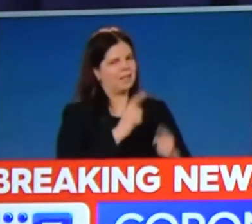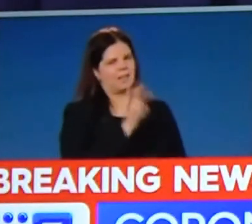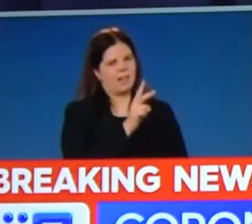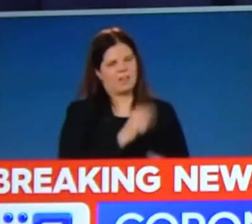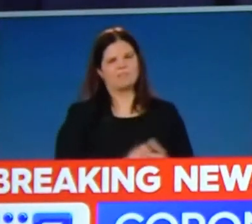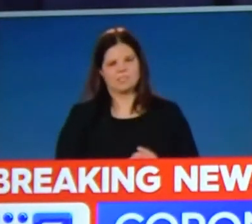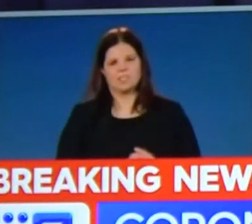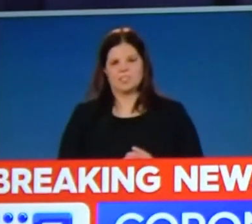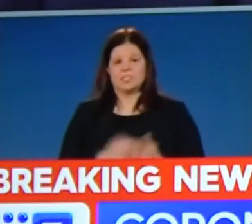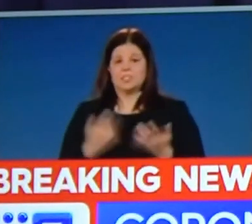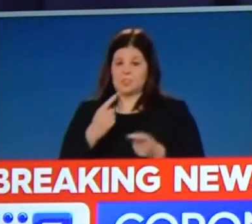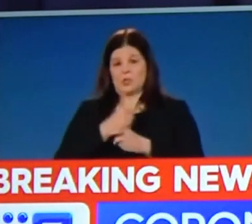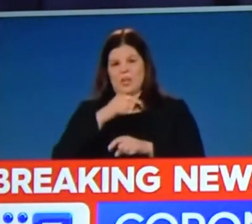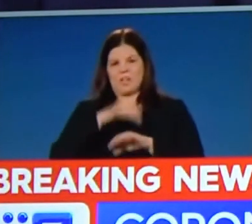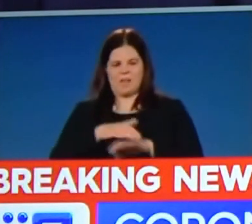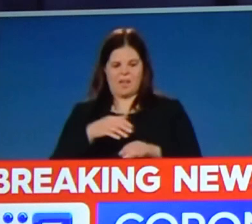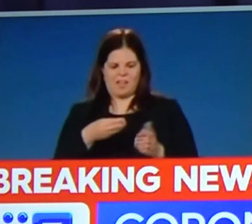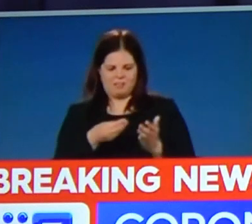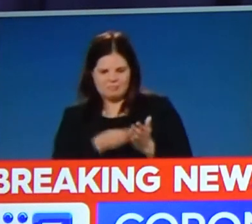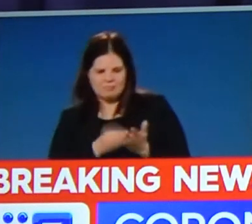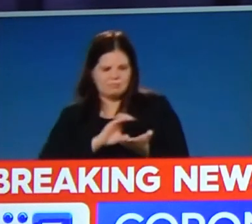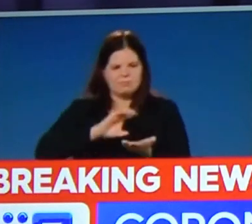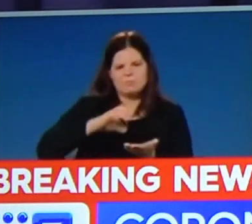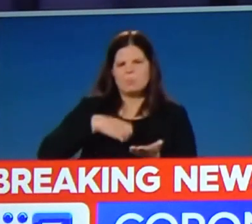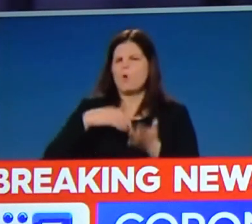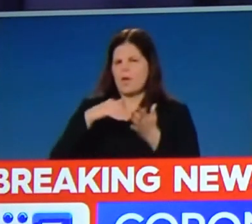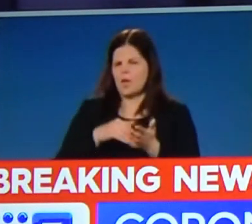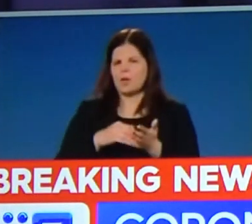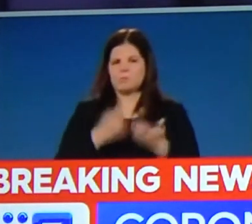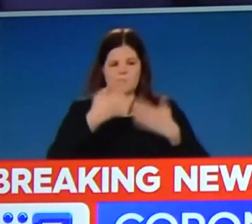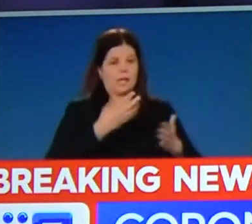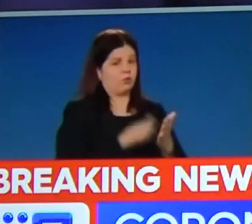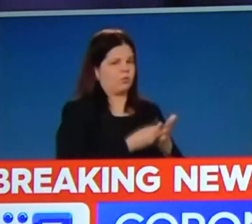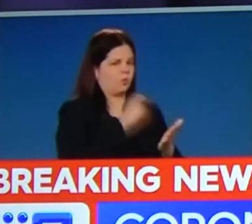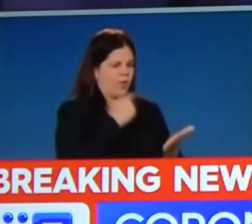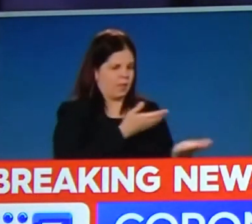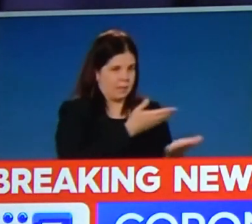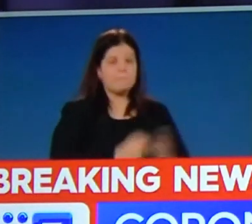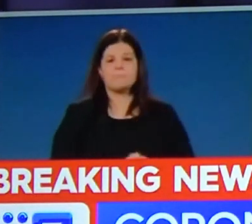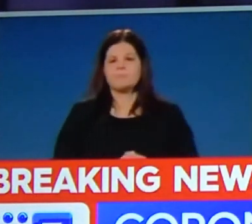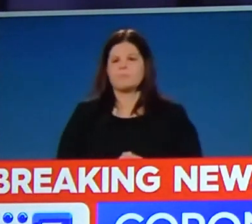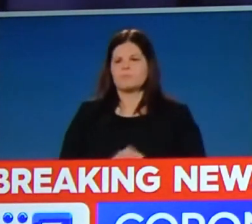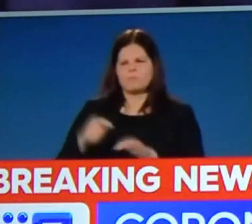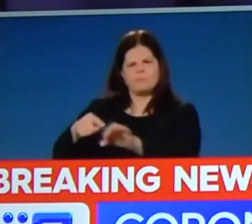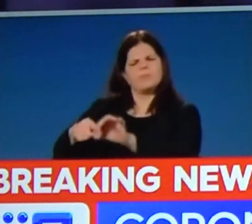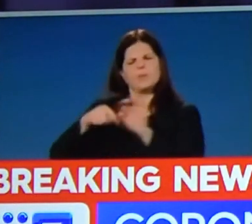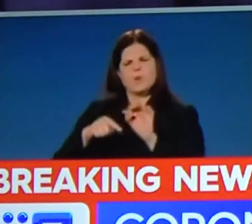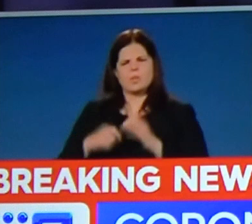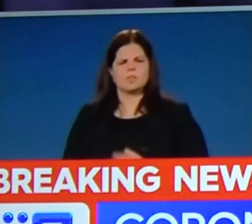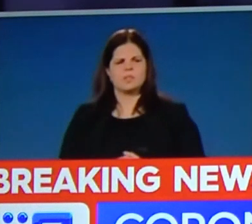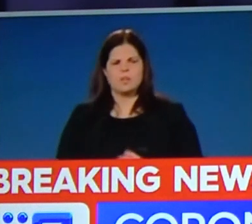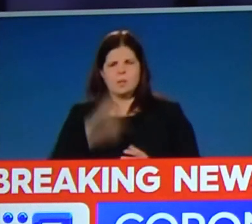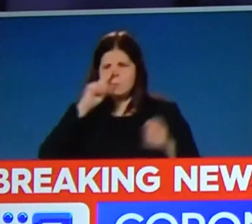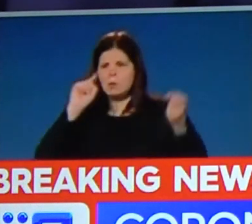the very package which we're working on this evening with the Treasurer. One of the big anxieties for people is just getting the basics. People